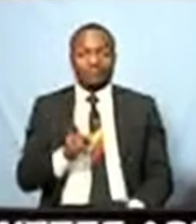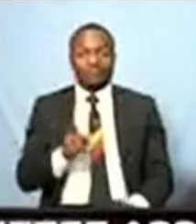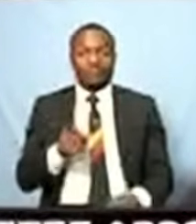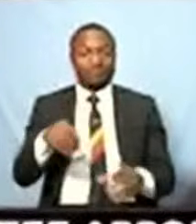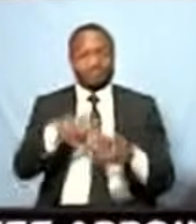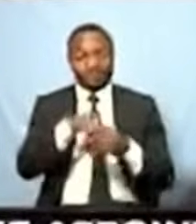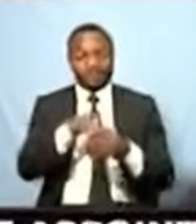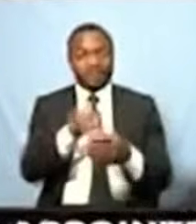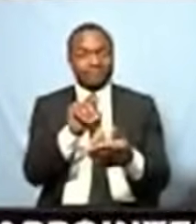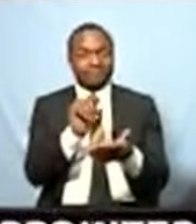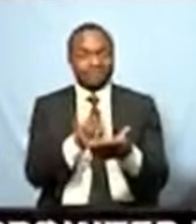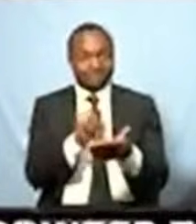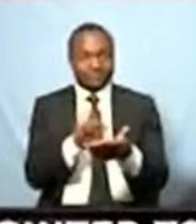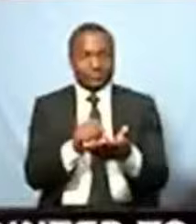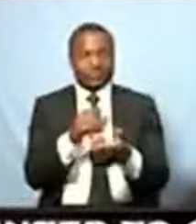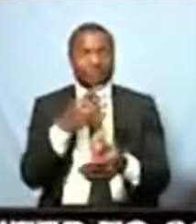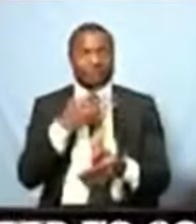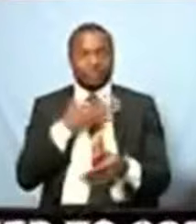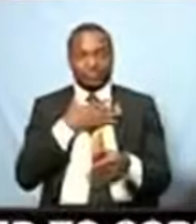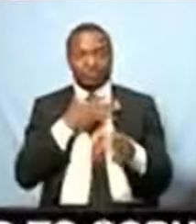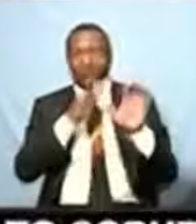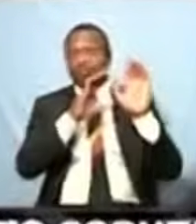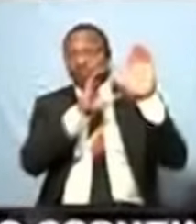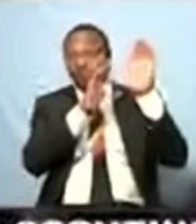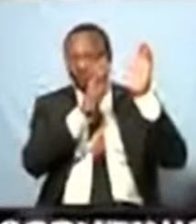schedule. It is my hope